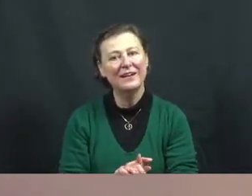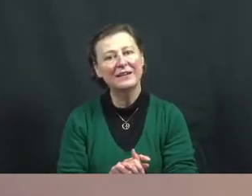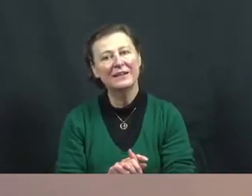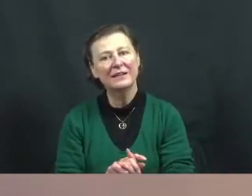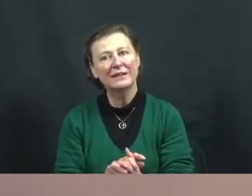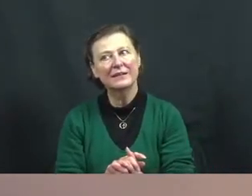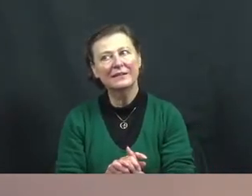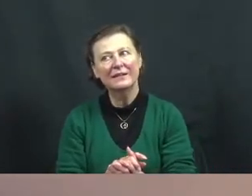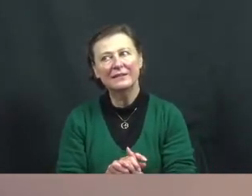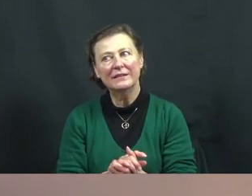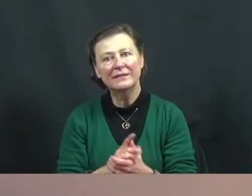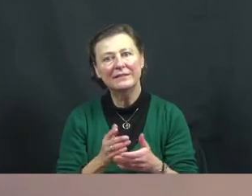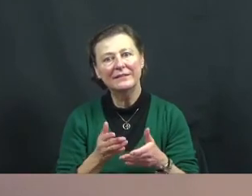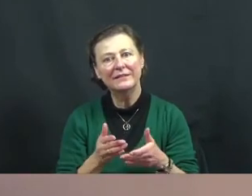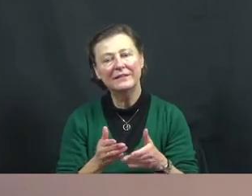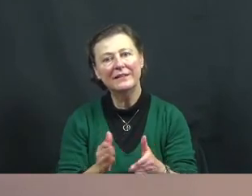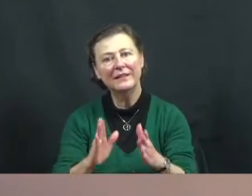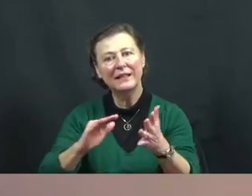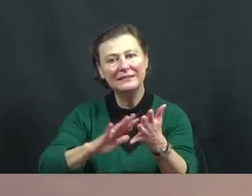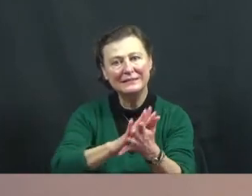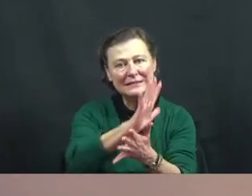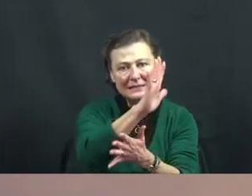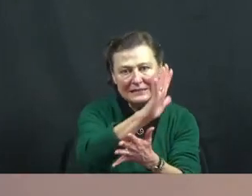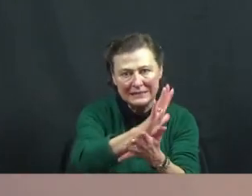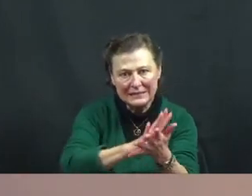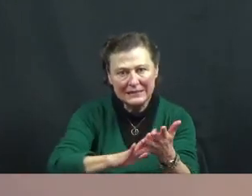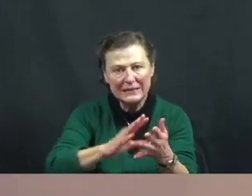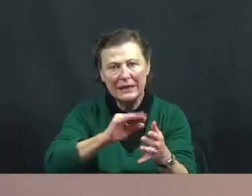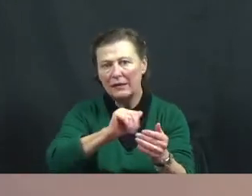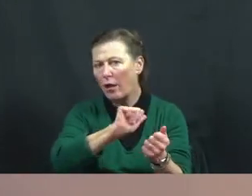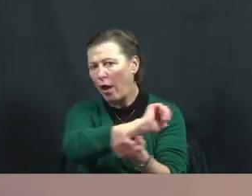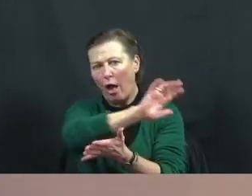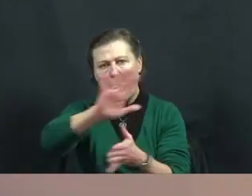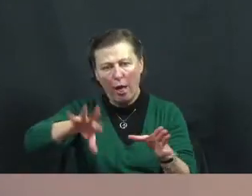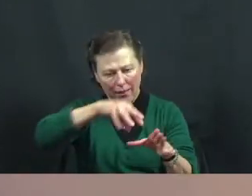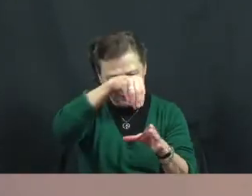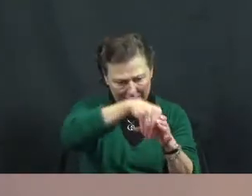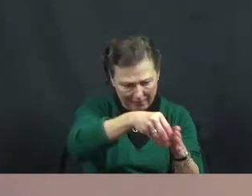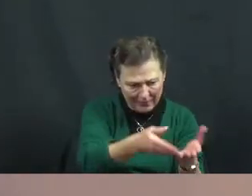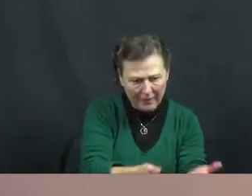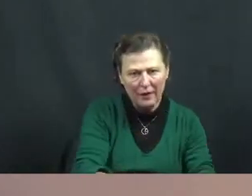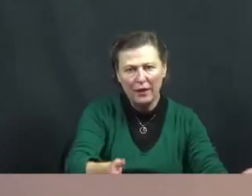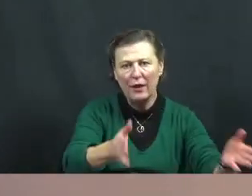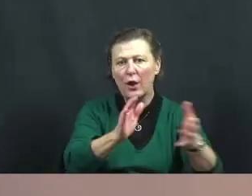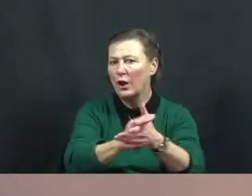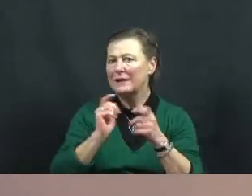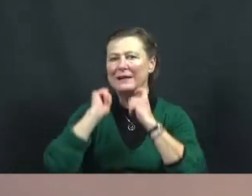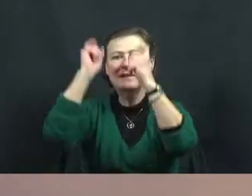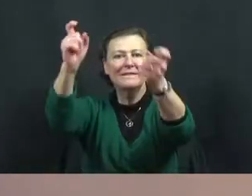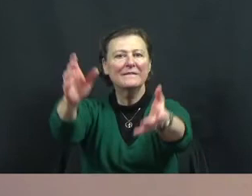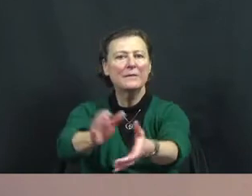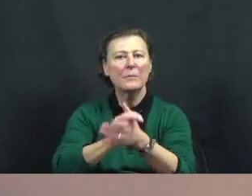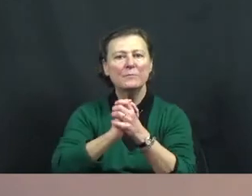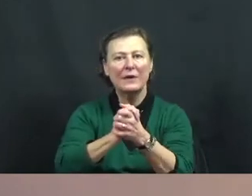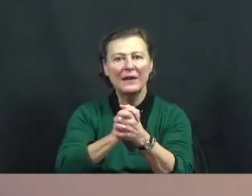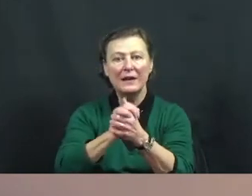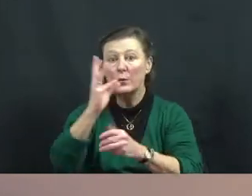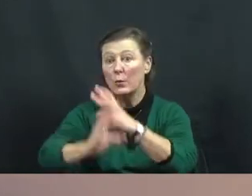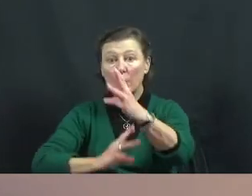Let the sea and all within it thunder praise, the world and all its